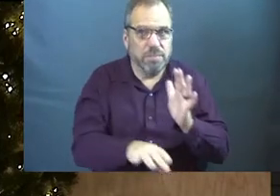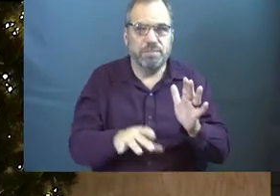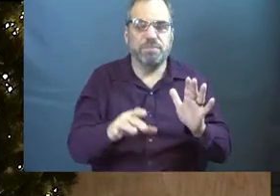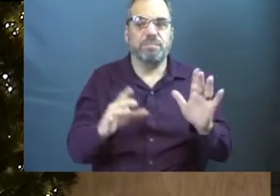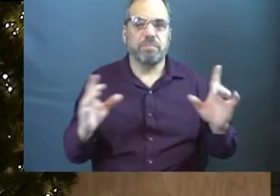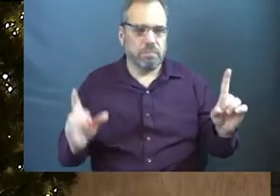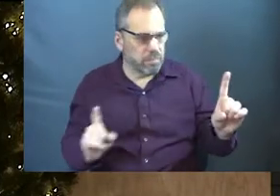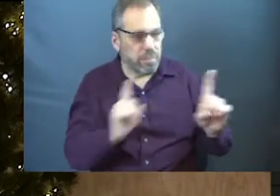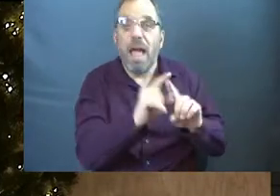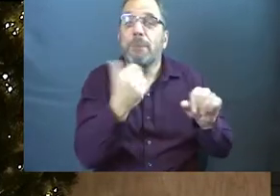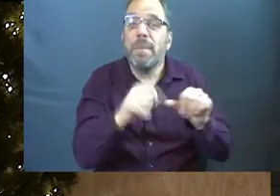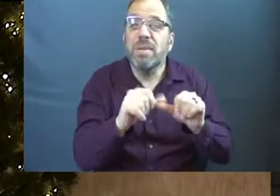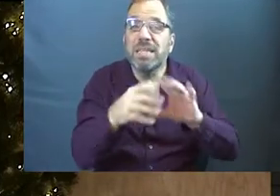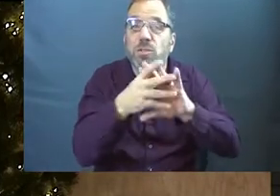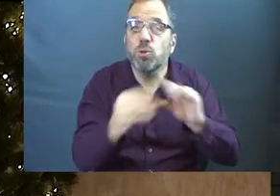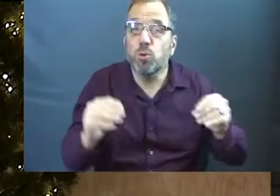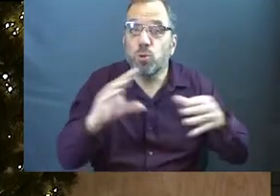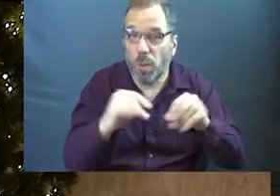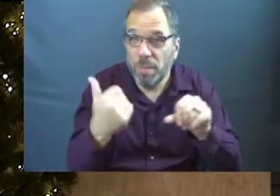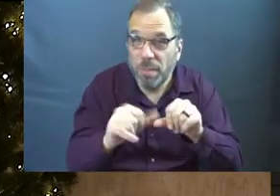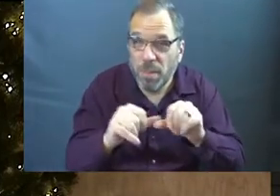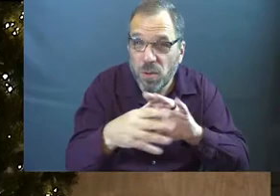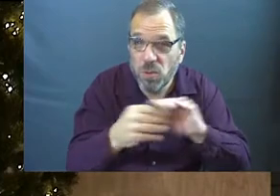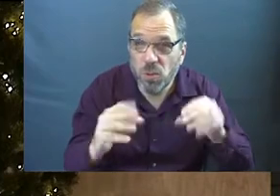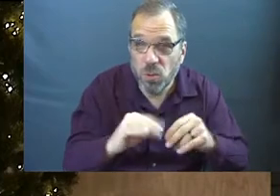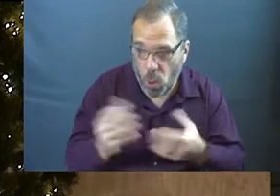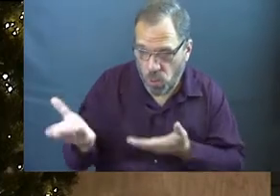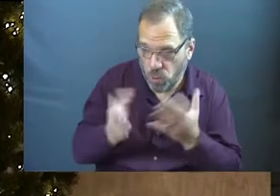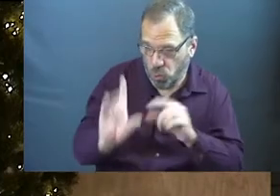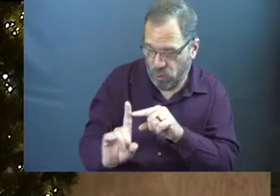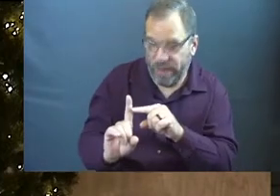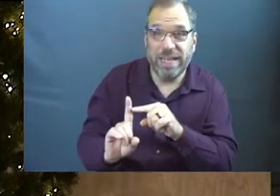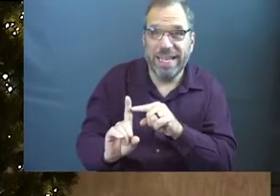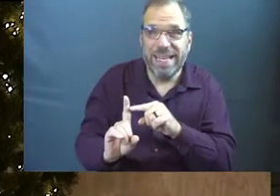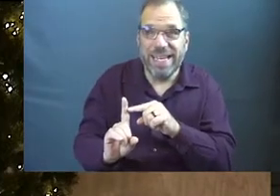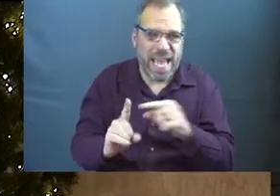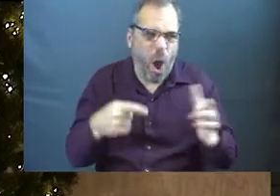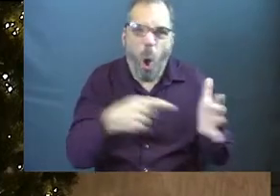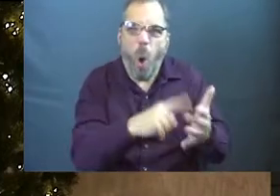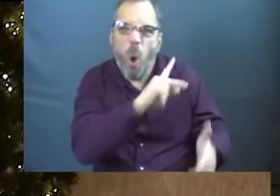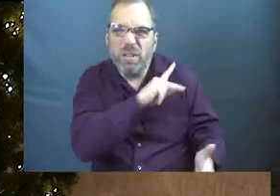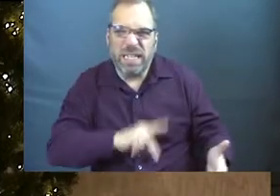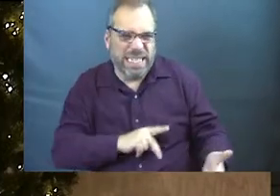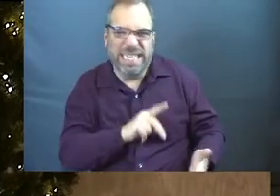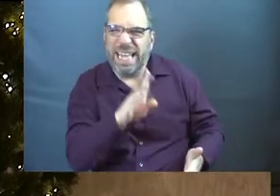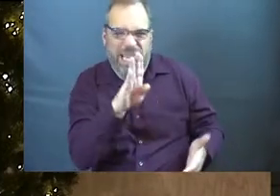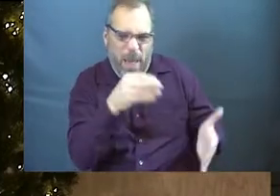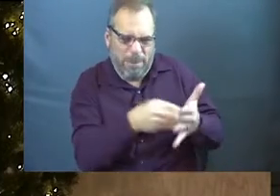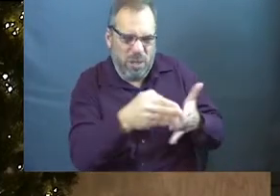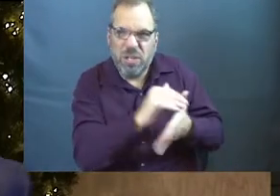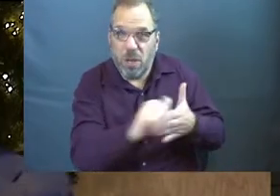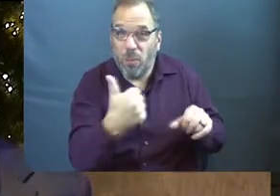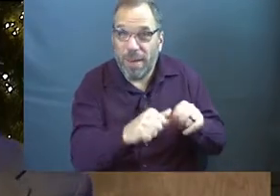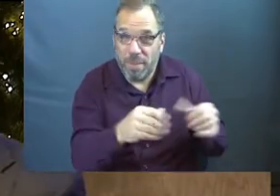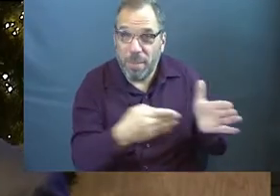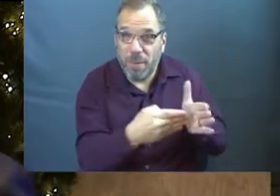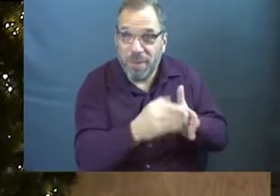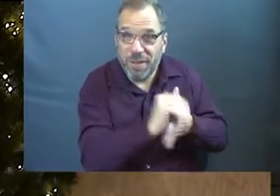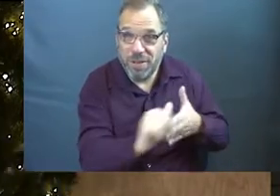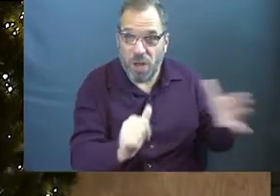to come to him. We talked about this parable, if you remember. And there was a servant. And the servant owed the king $1 billion. Do you remember